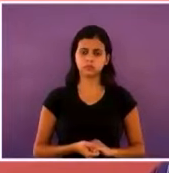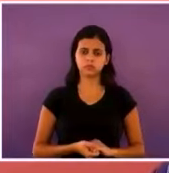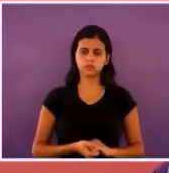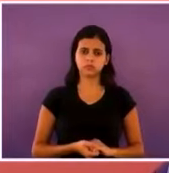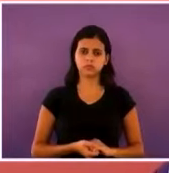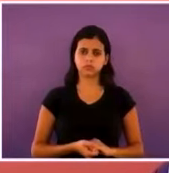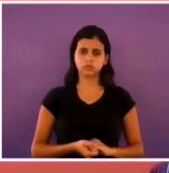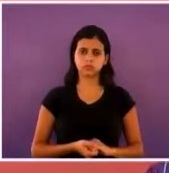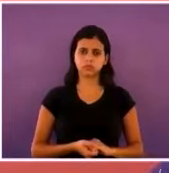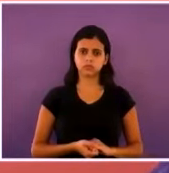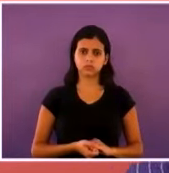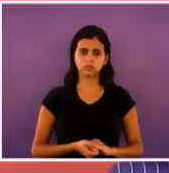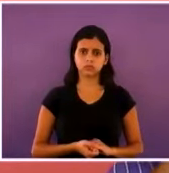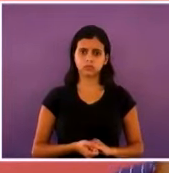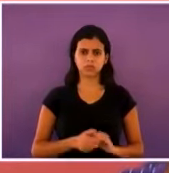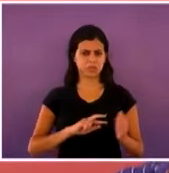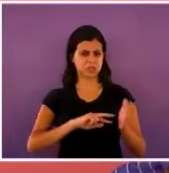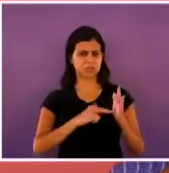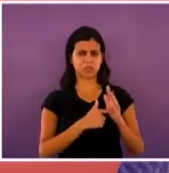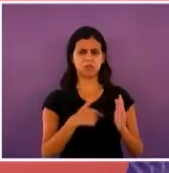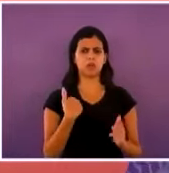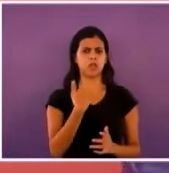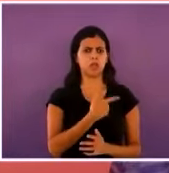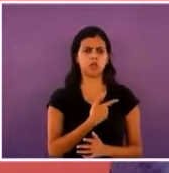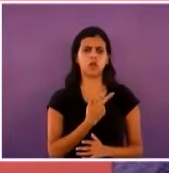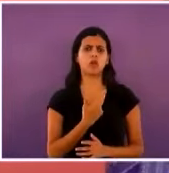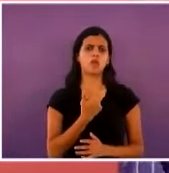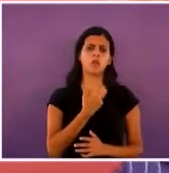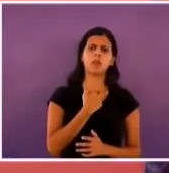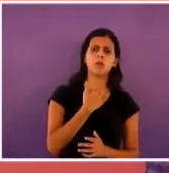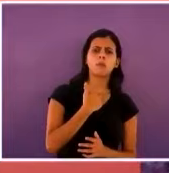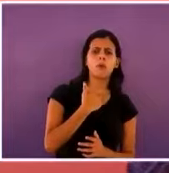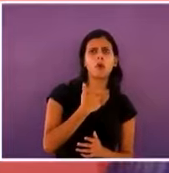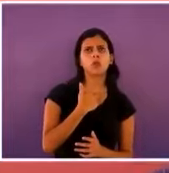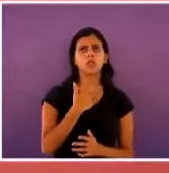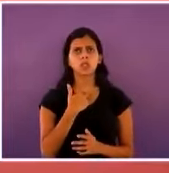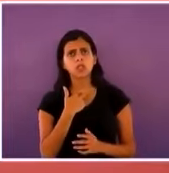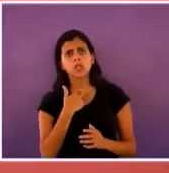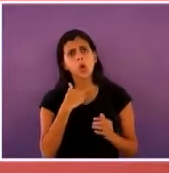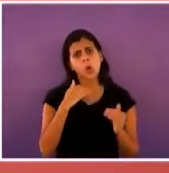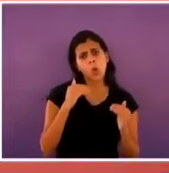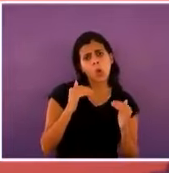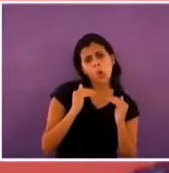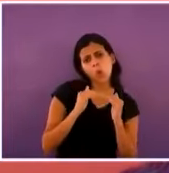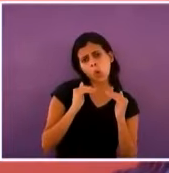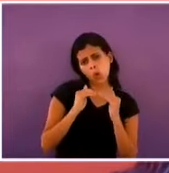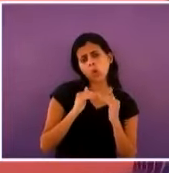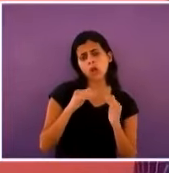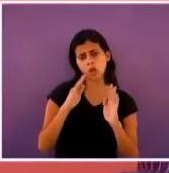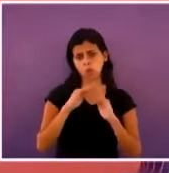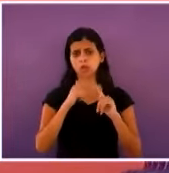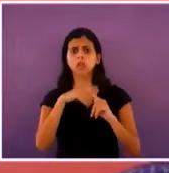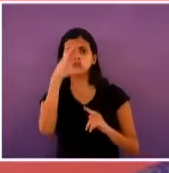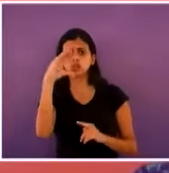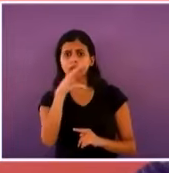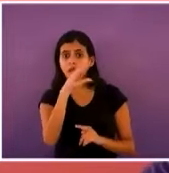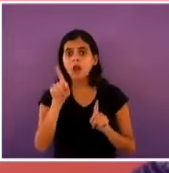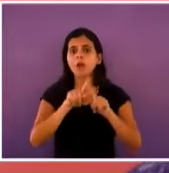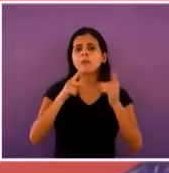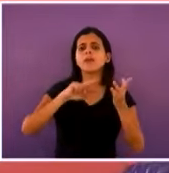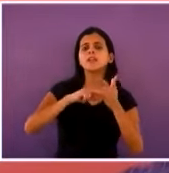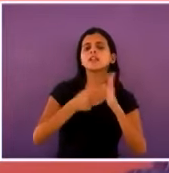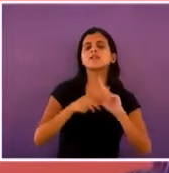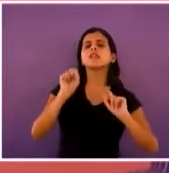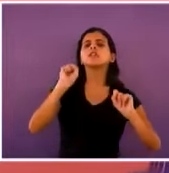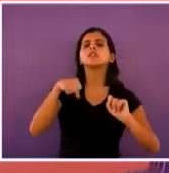on with Roman Catholics. Não significa que nós não possamos em alguns pontos colaborar com católicos. But it does mean. Mas significa